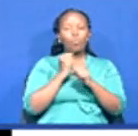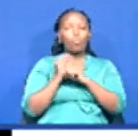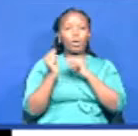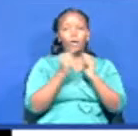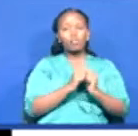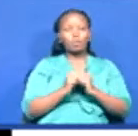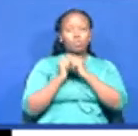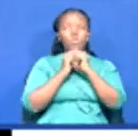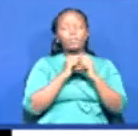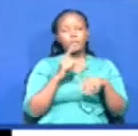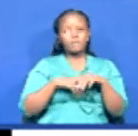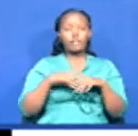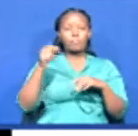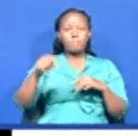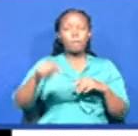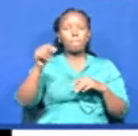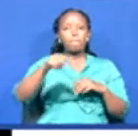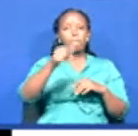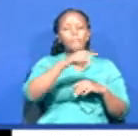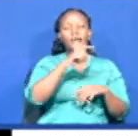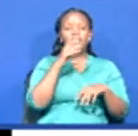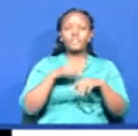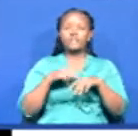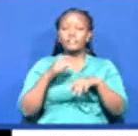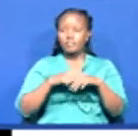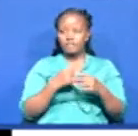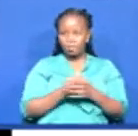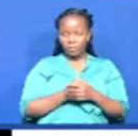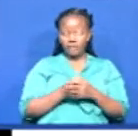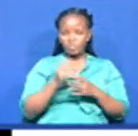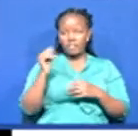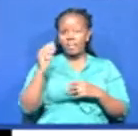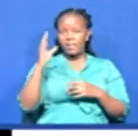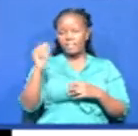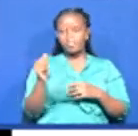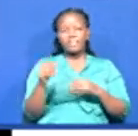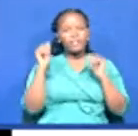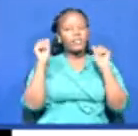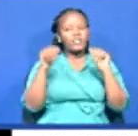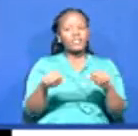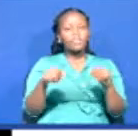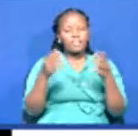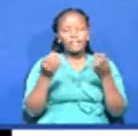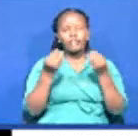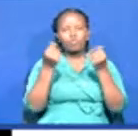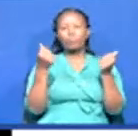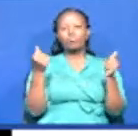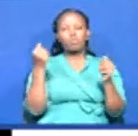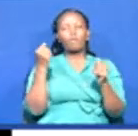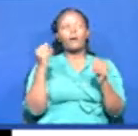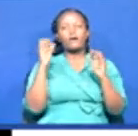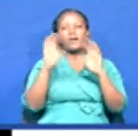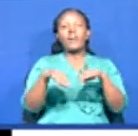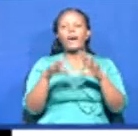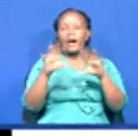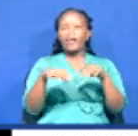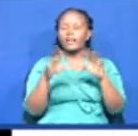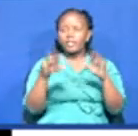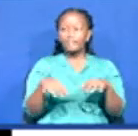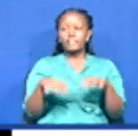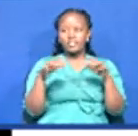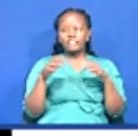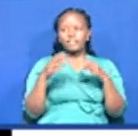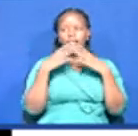the planting seasons. Counterfeits can kill our agriculture, can kill our